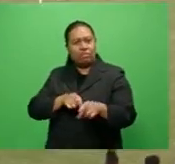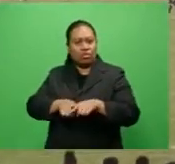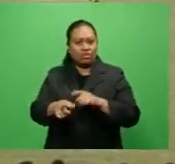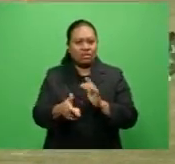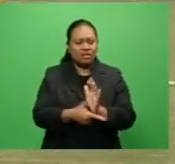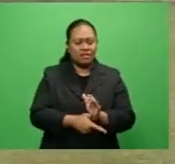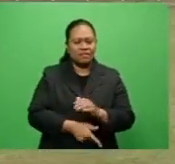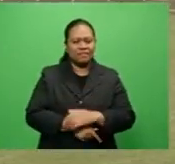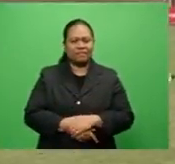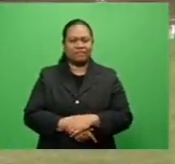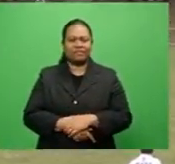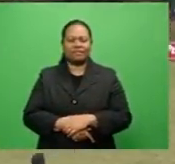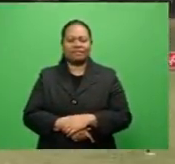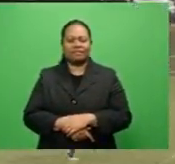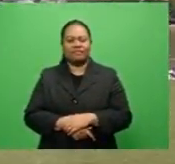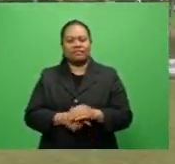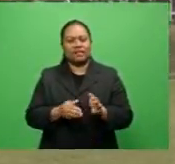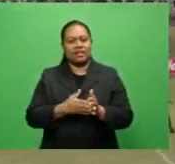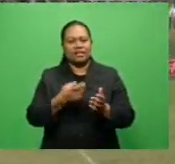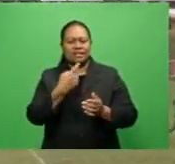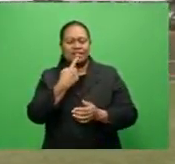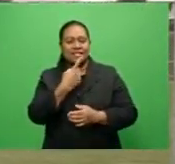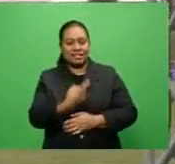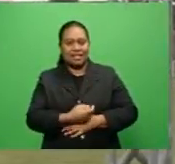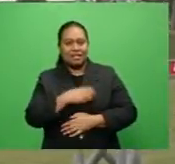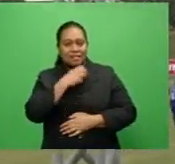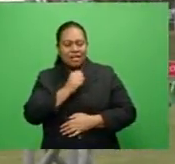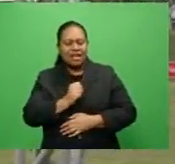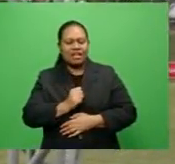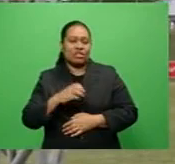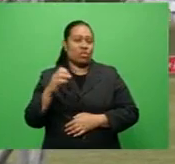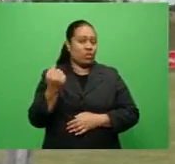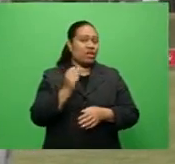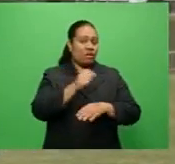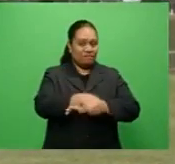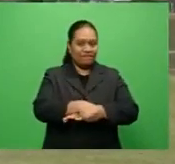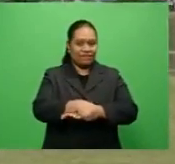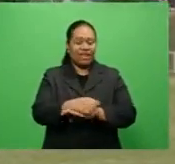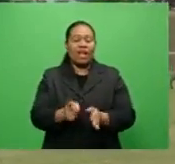to do. Swami admits the win over Lautoka was a